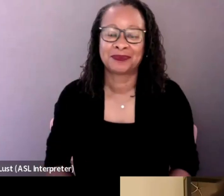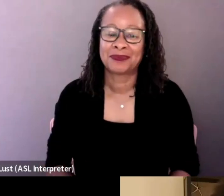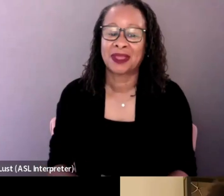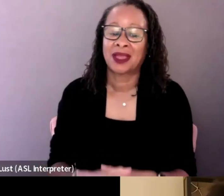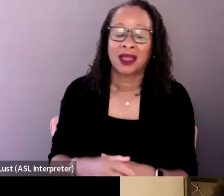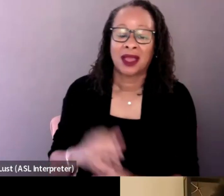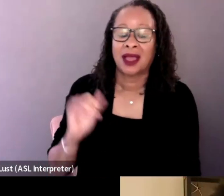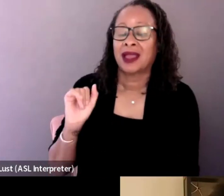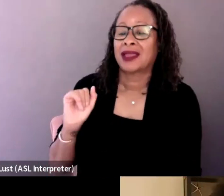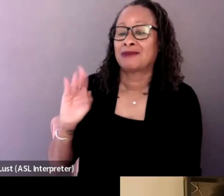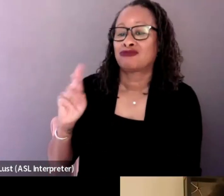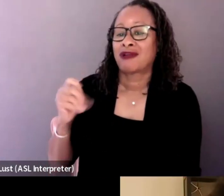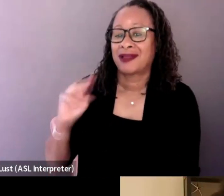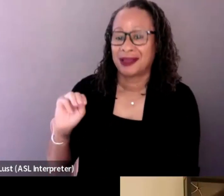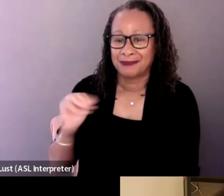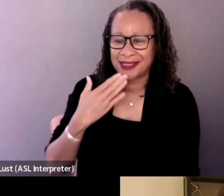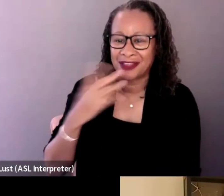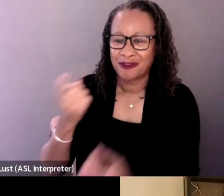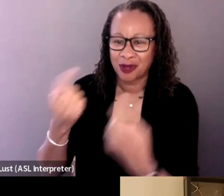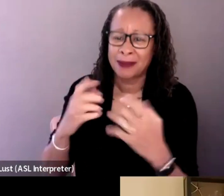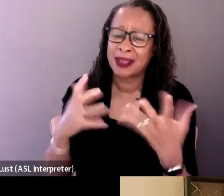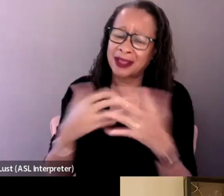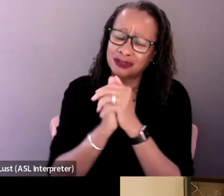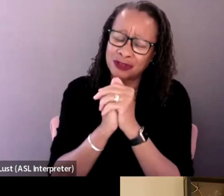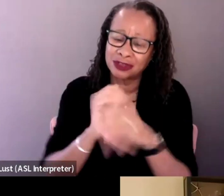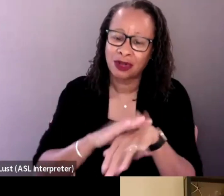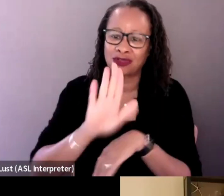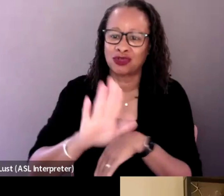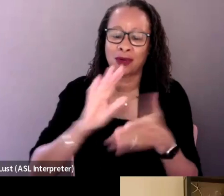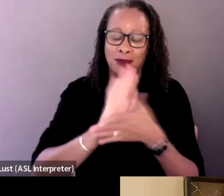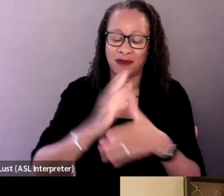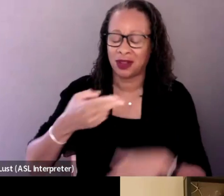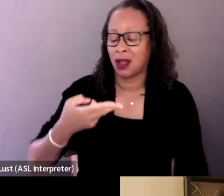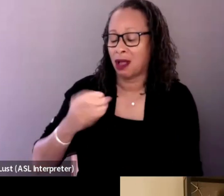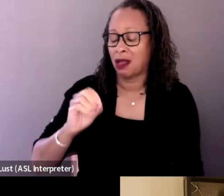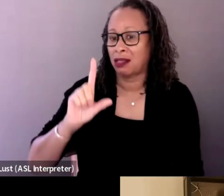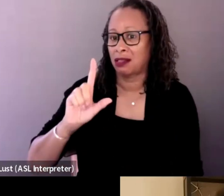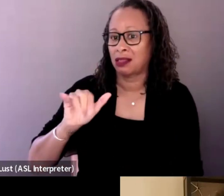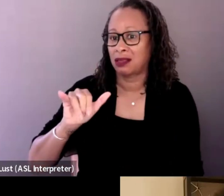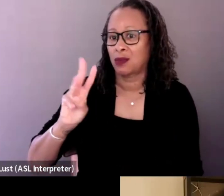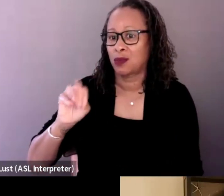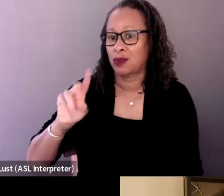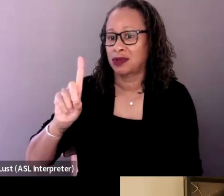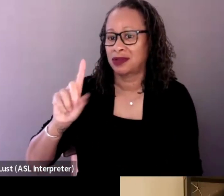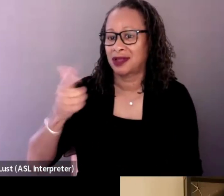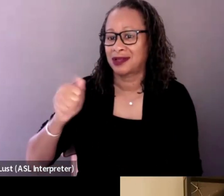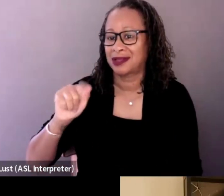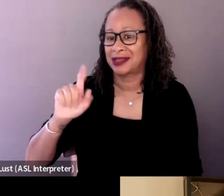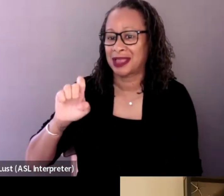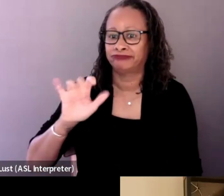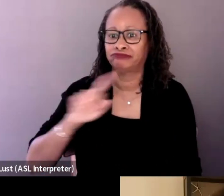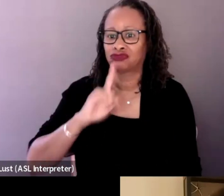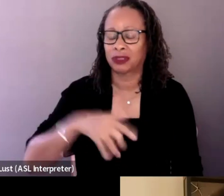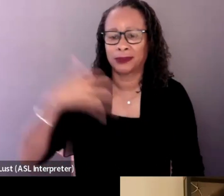so much for being with us, Ibrahim, and congratulations on Hollywoodgate, which is really an exceptional documentary. The first thing I wanted to